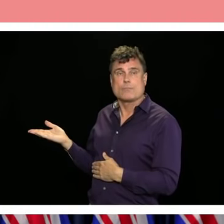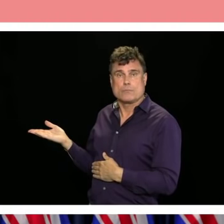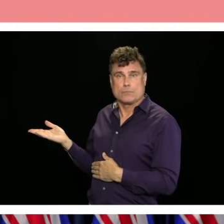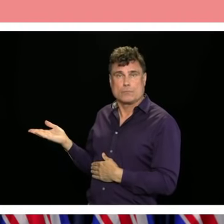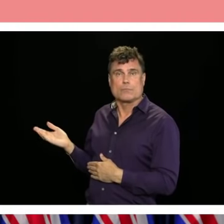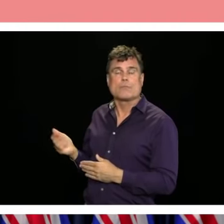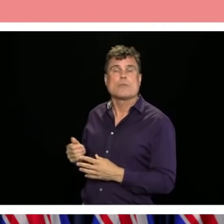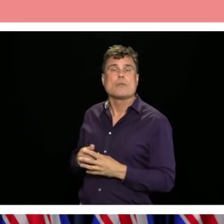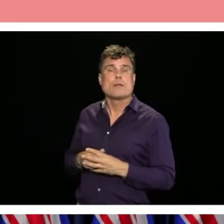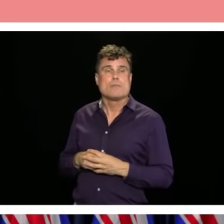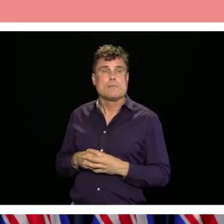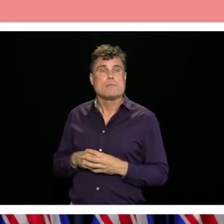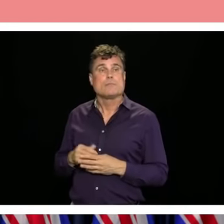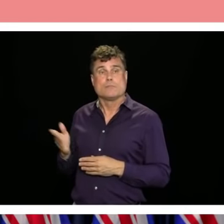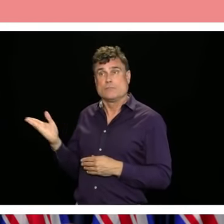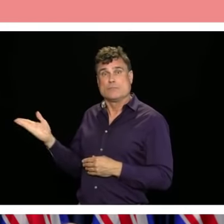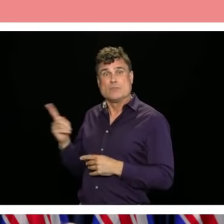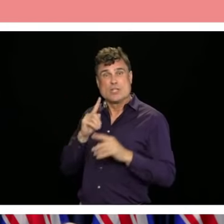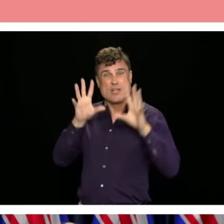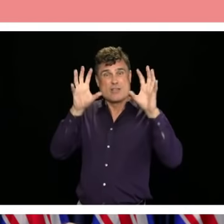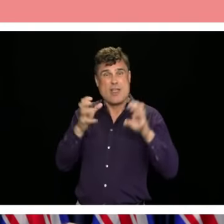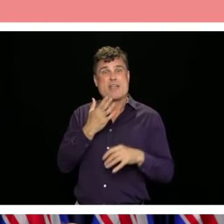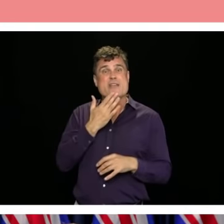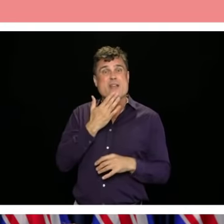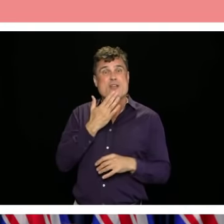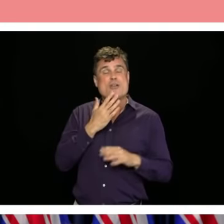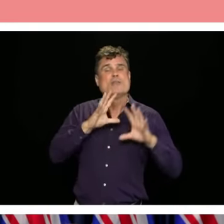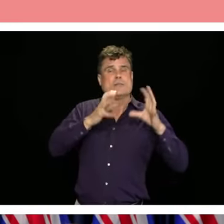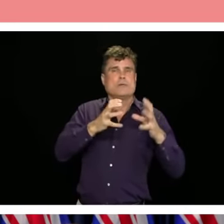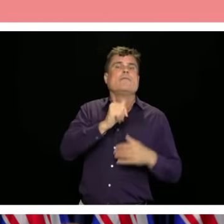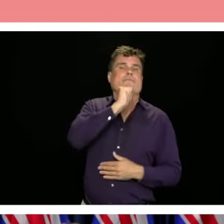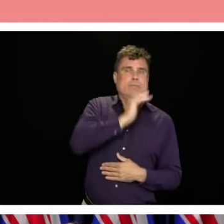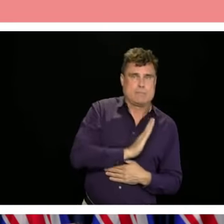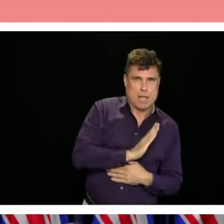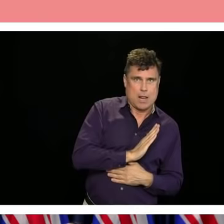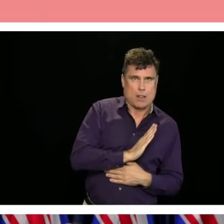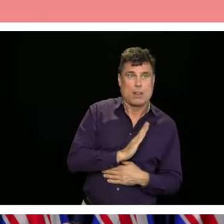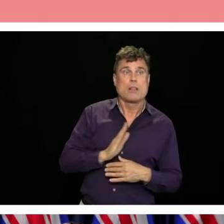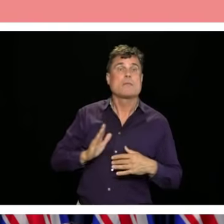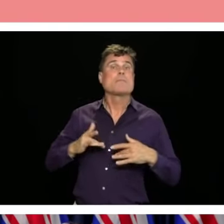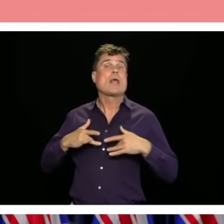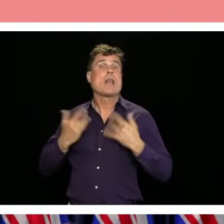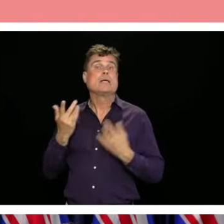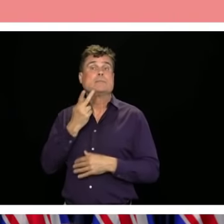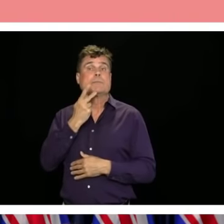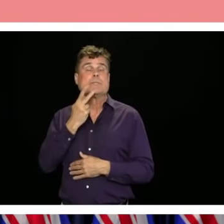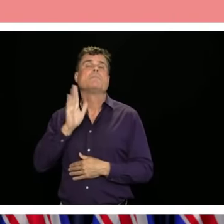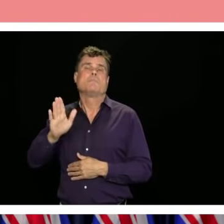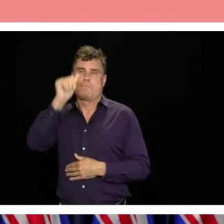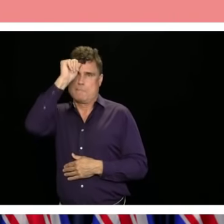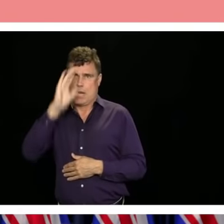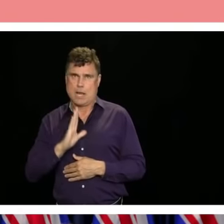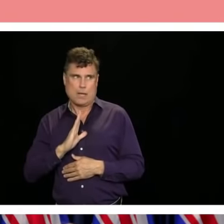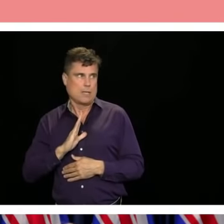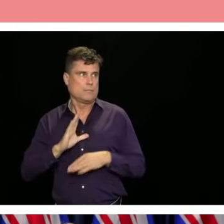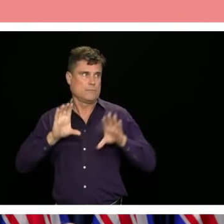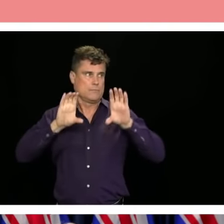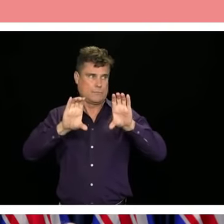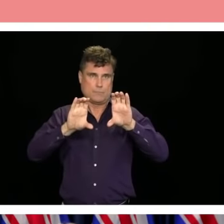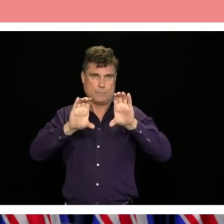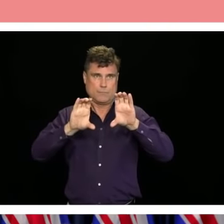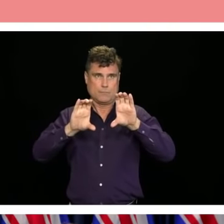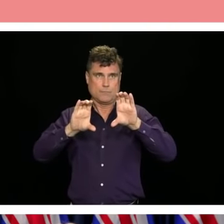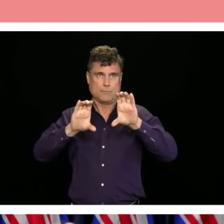infected with COVID-19 by sex. And as we can see, overall, it's fairly well balanced. Slightly more women than men